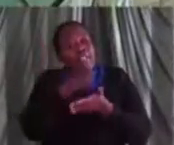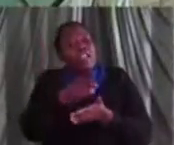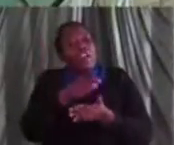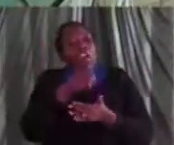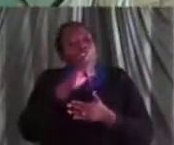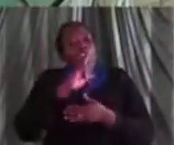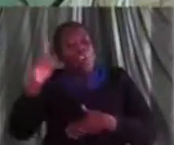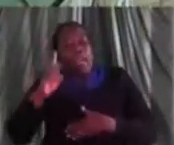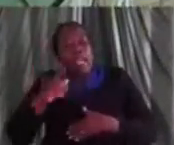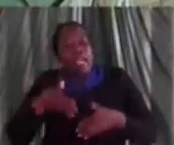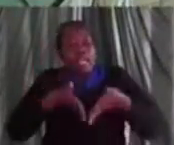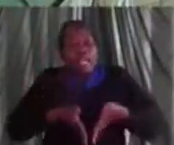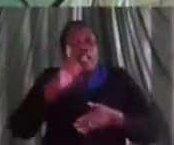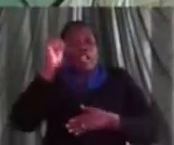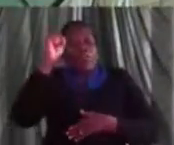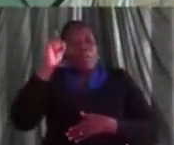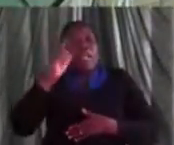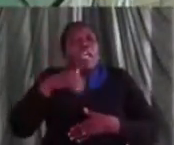before the matter before you.